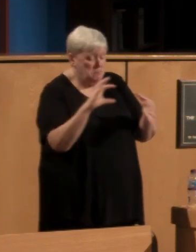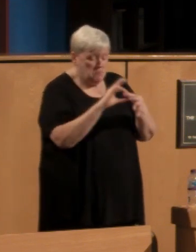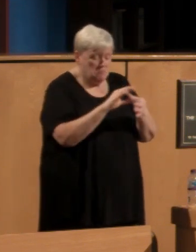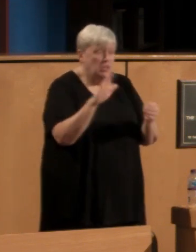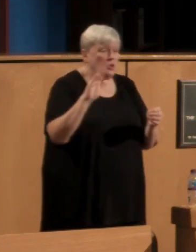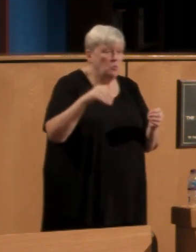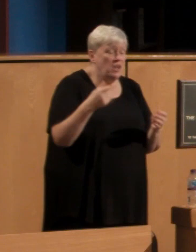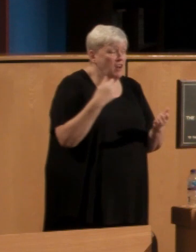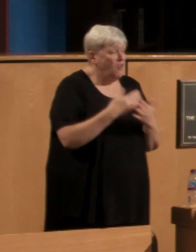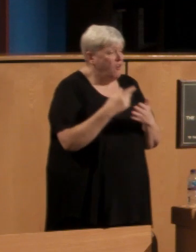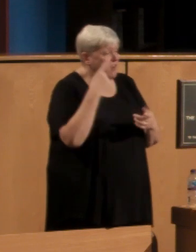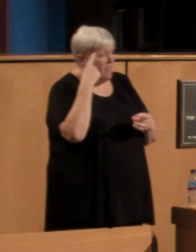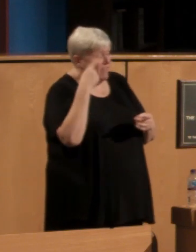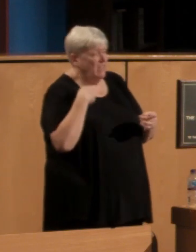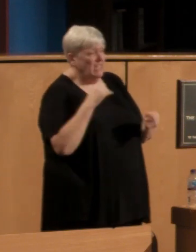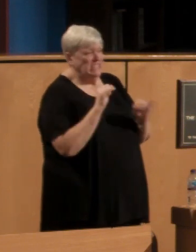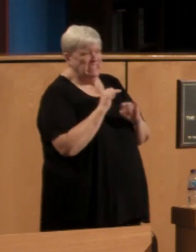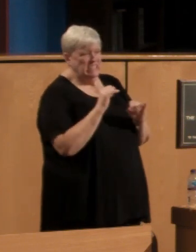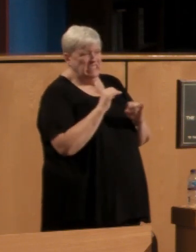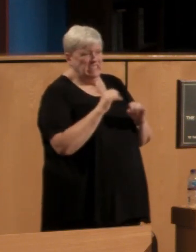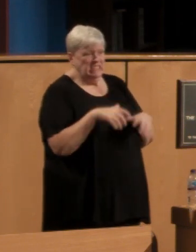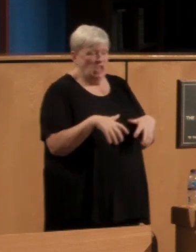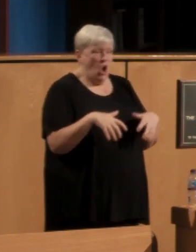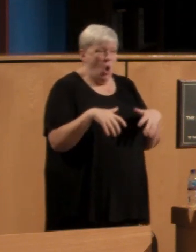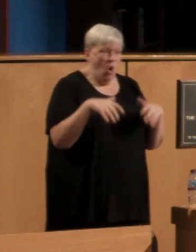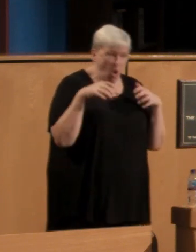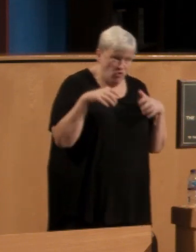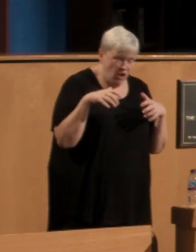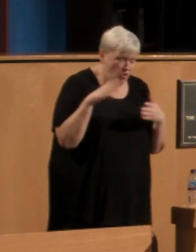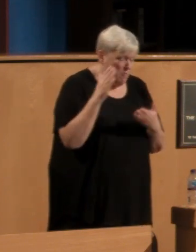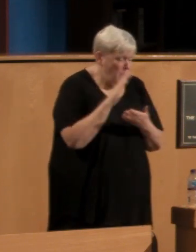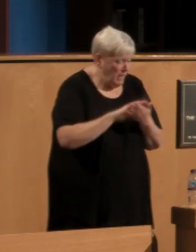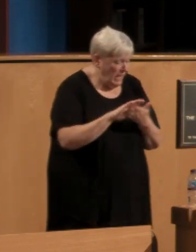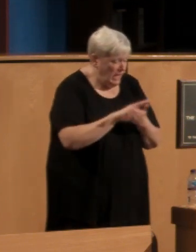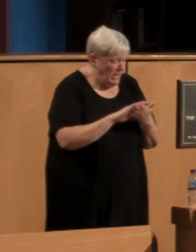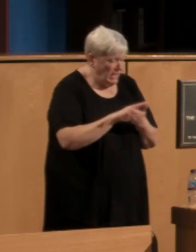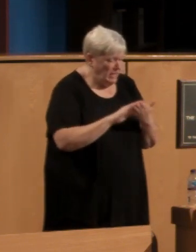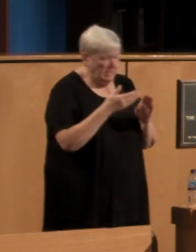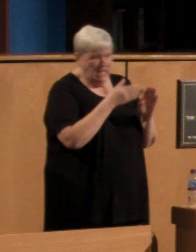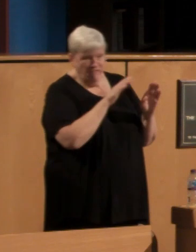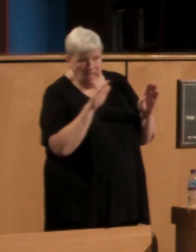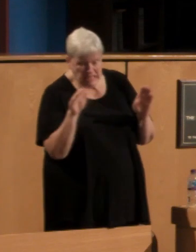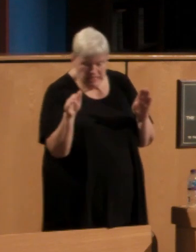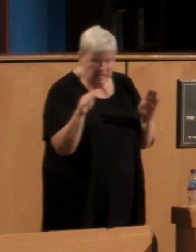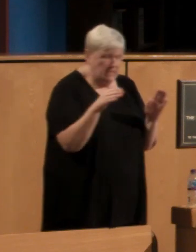of deviance that you find in horror, does that make it harder to incorporate queer characters in a way